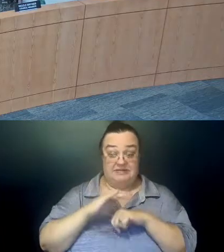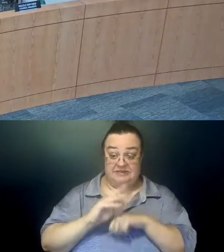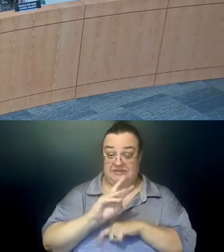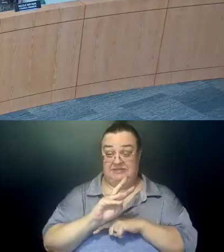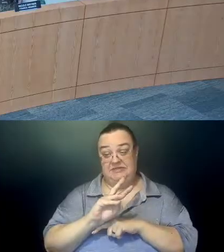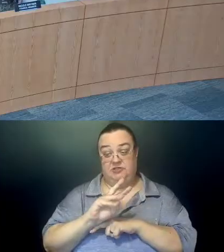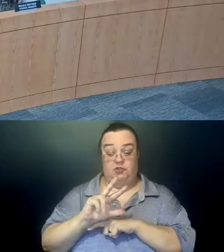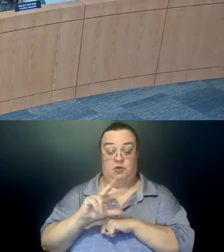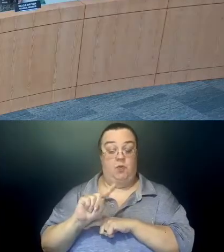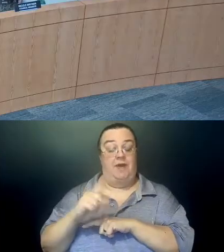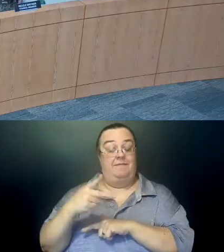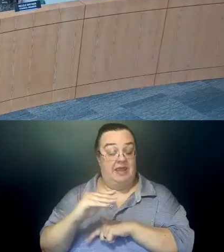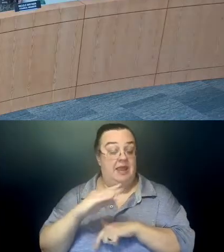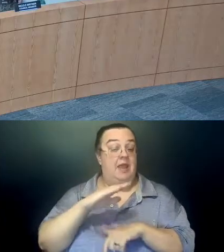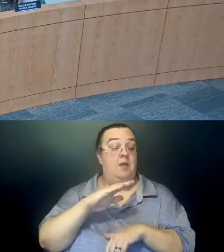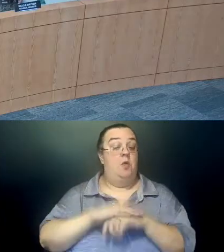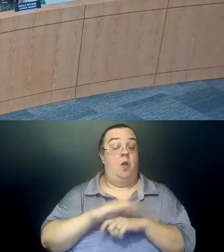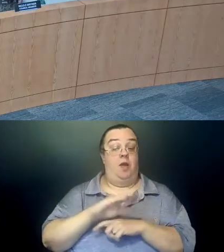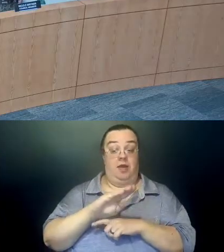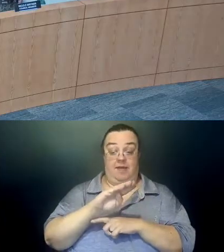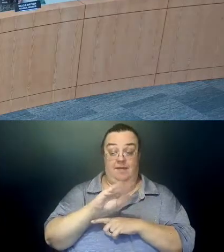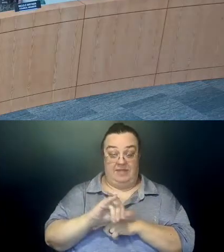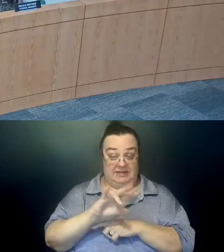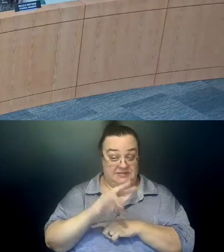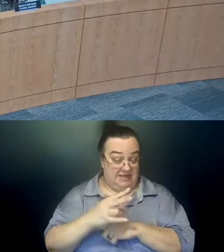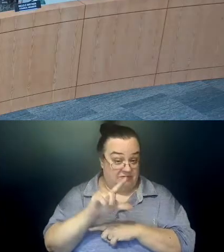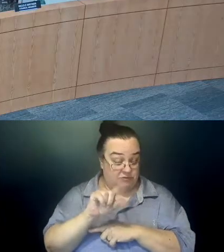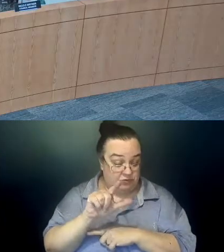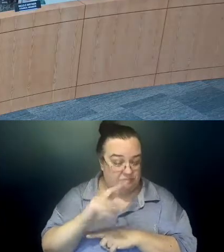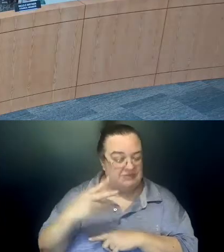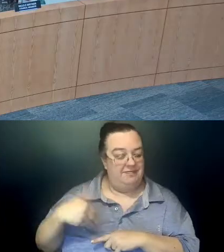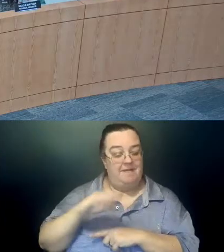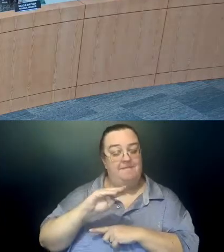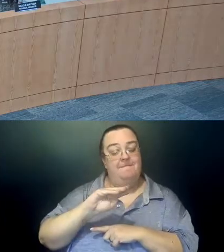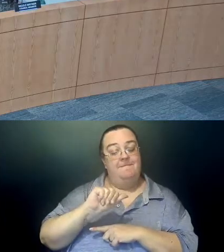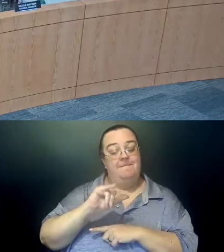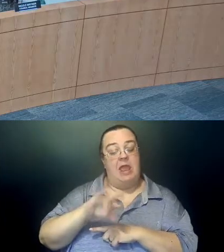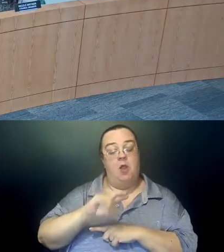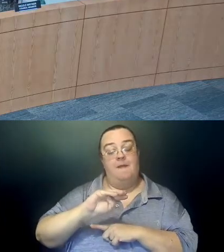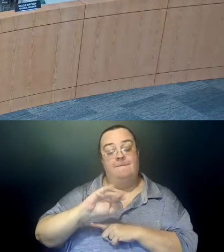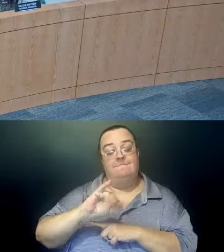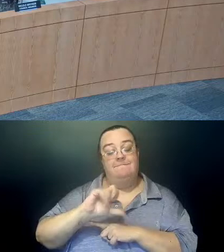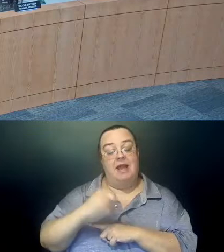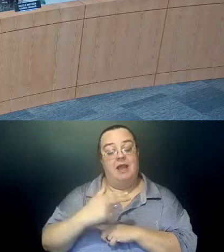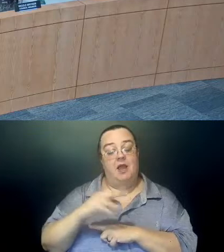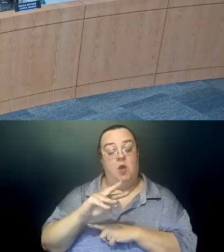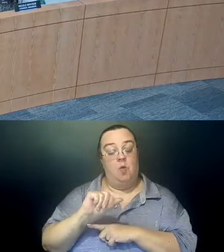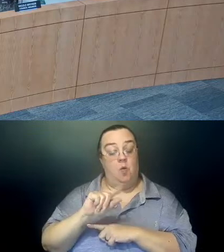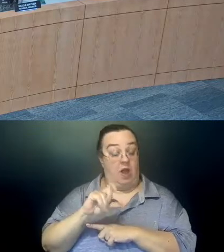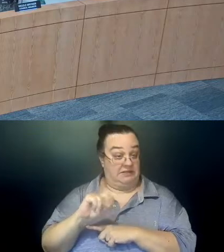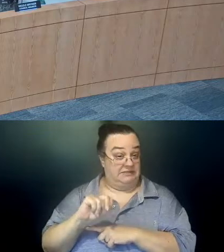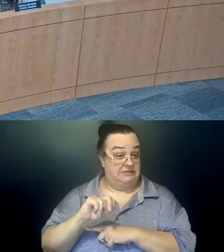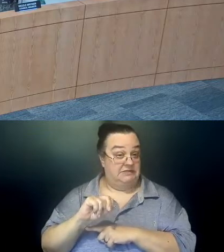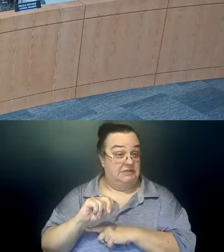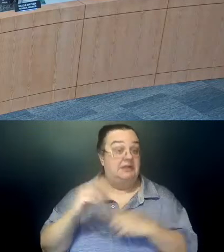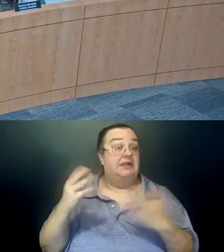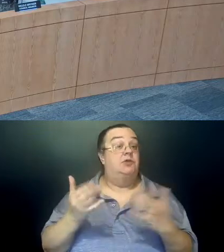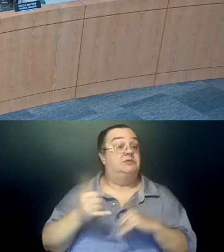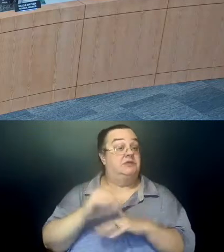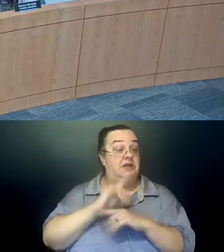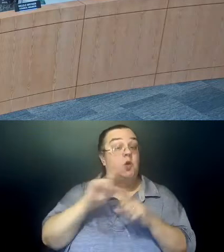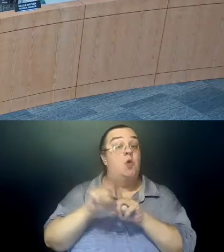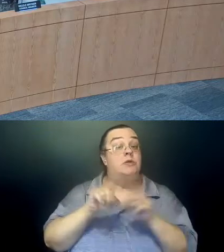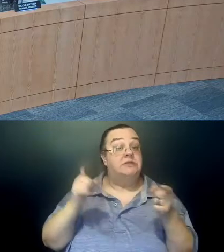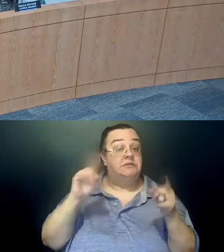of May, 2026. I'm Mayor Micah Watson. Joining us this evening is also the town